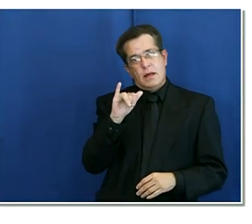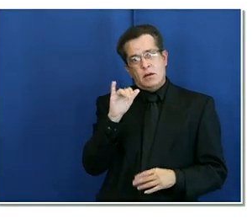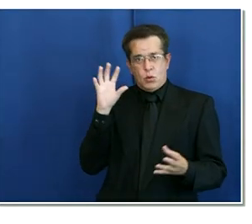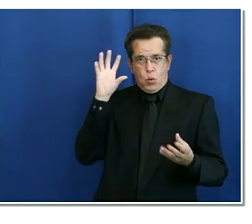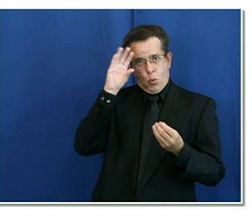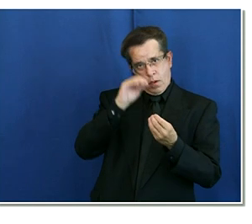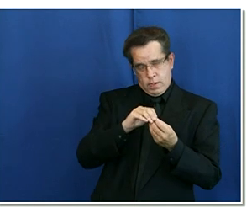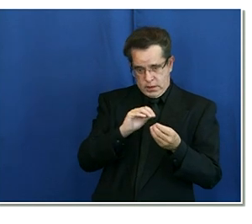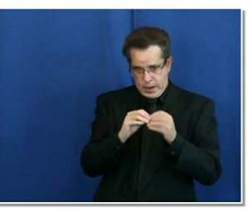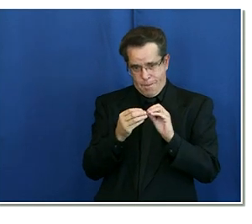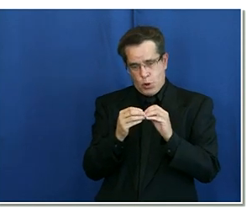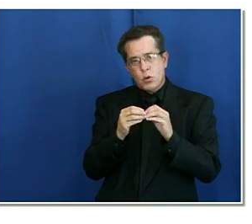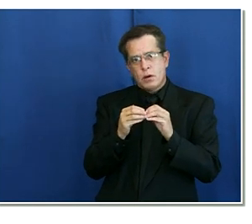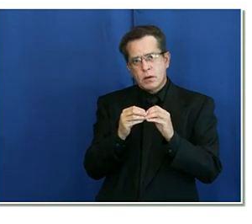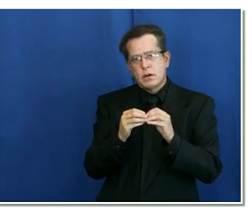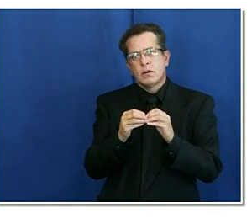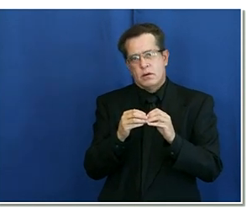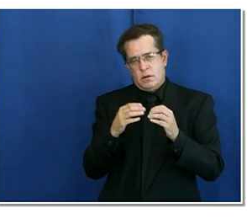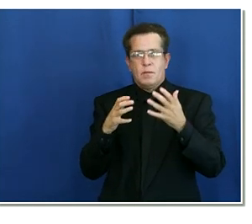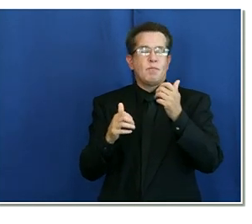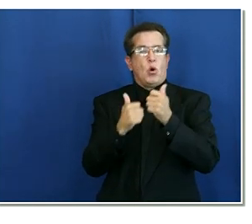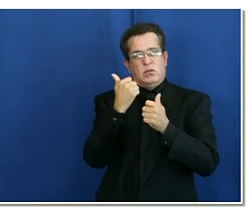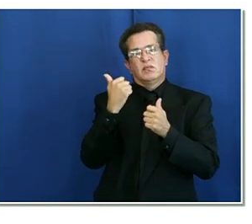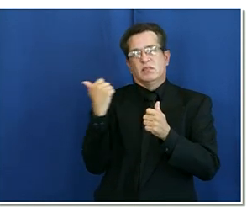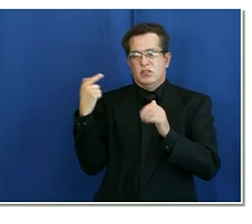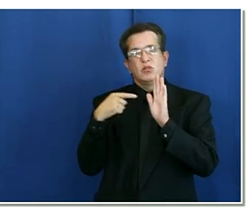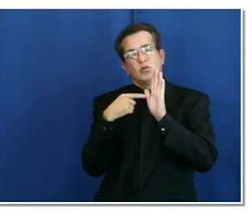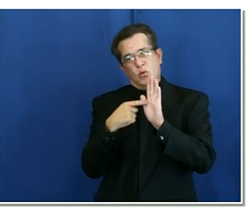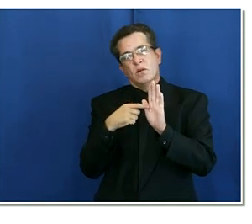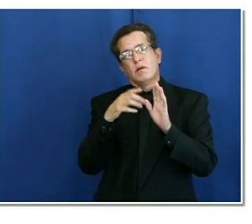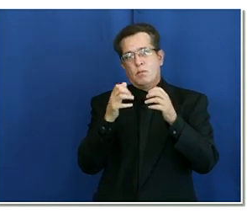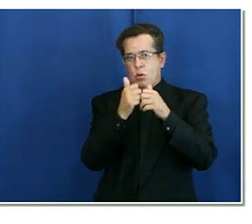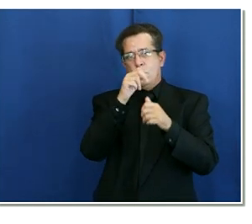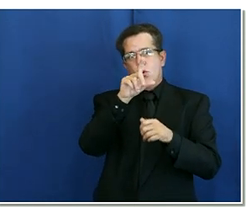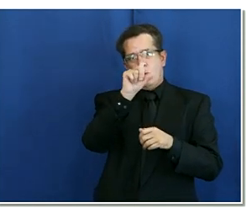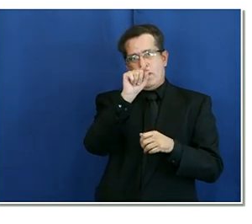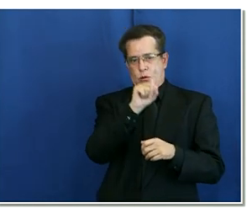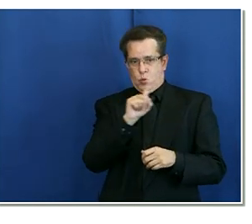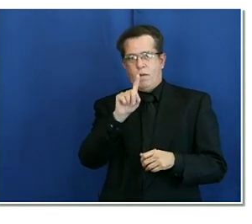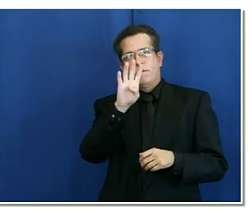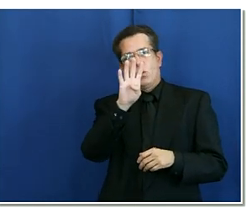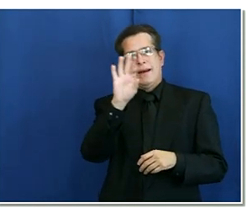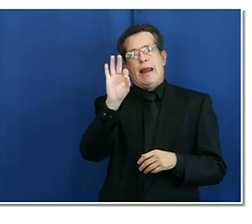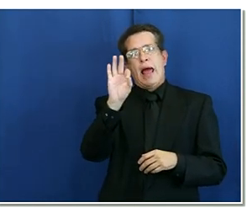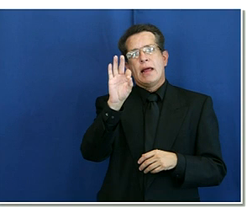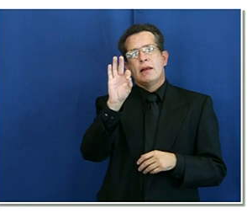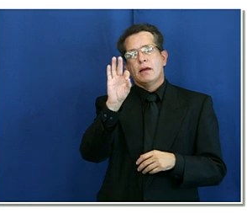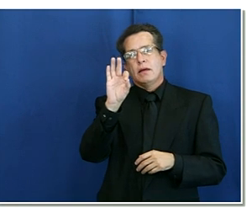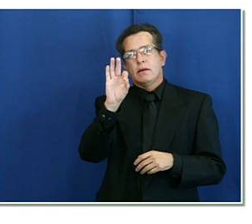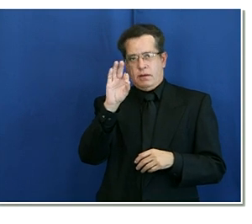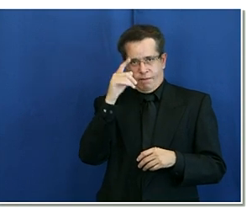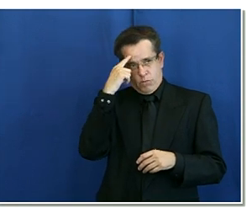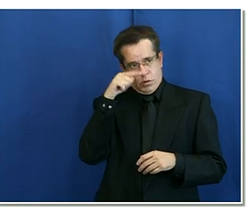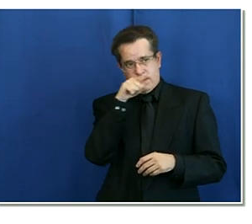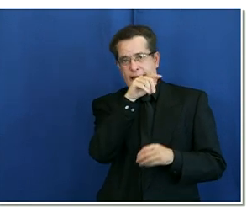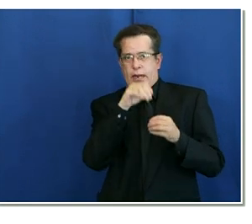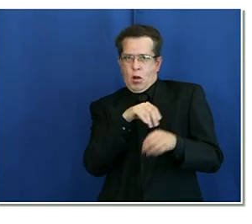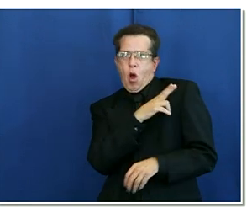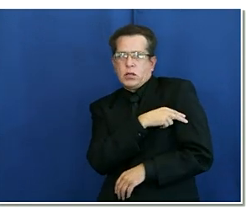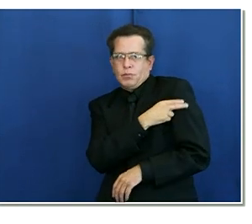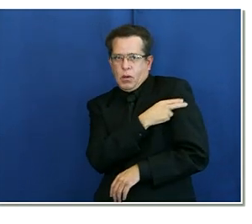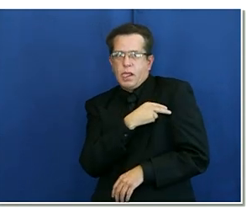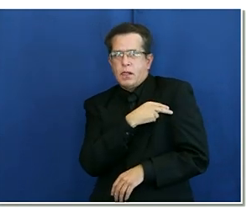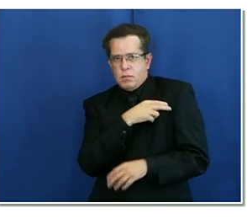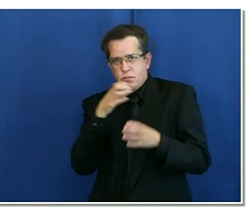are represented, the majority are between 20 and 49 years of age for hospitalizations.